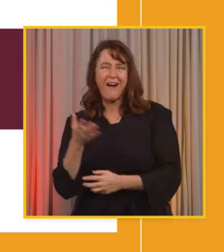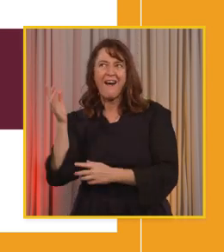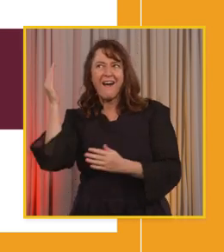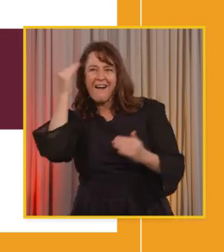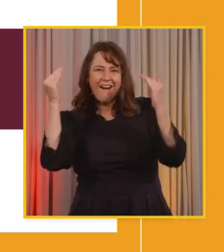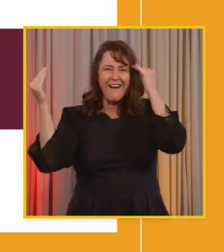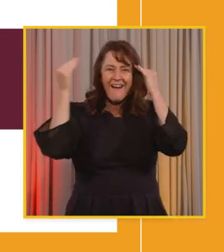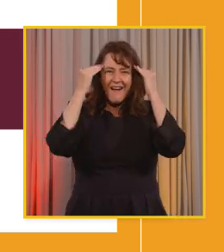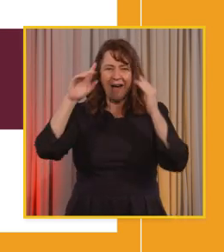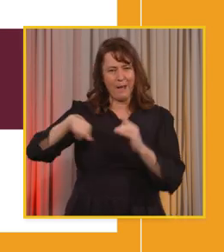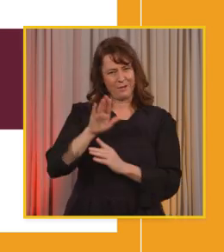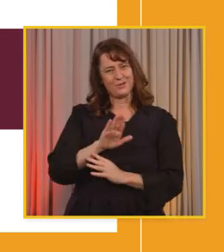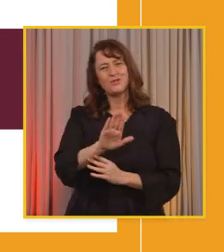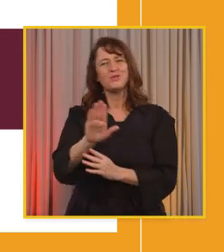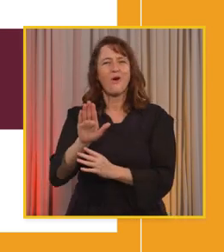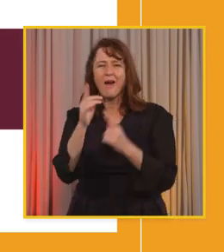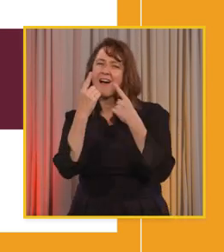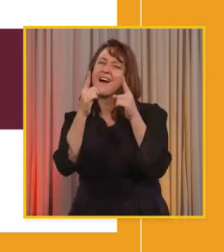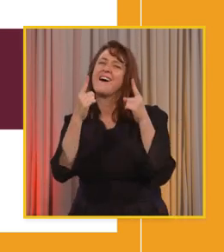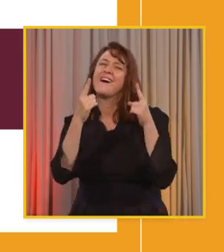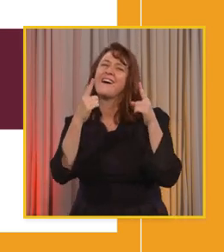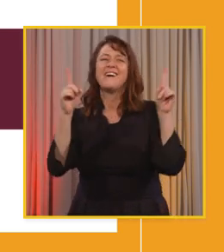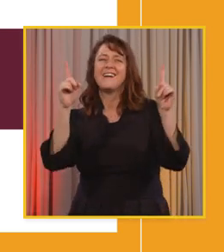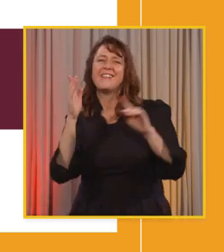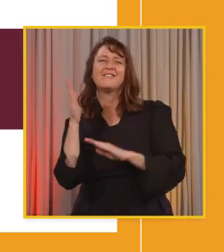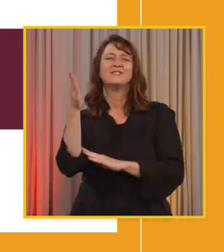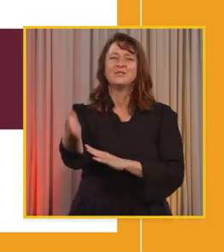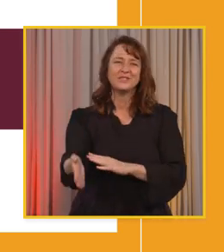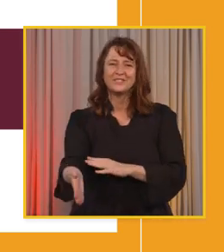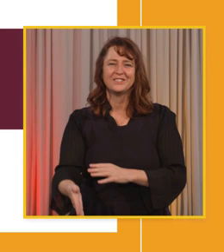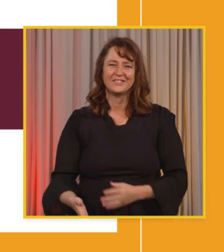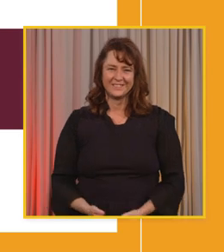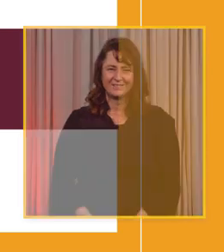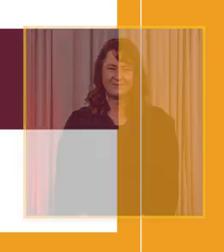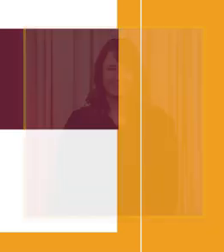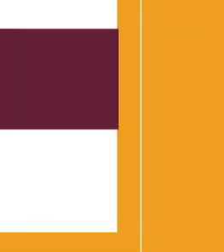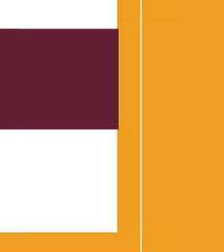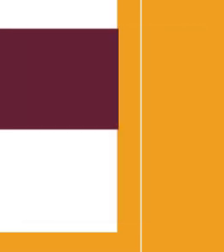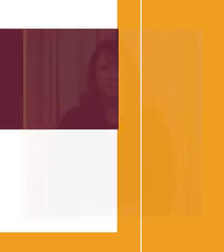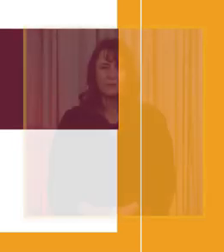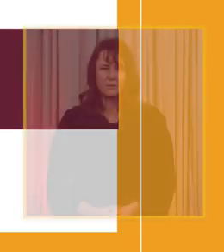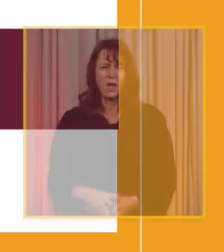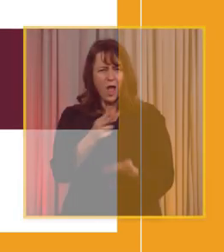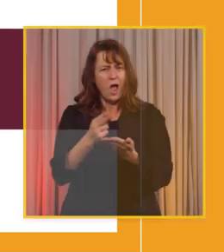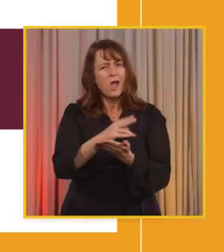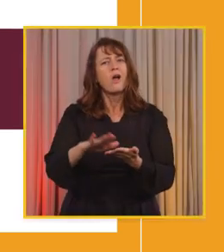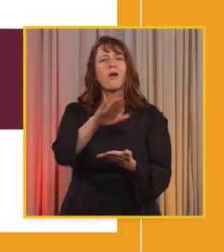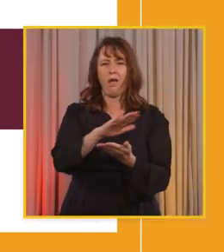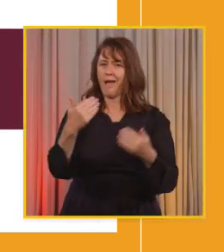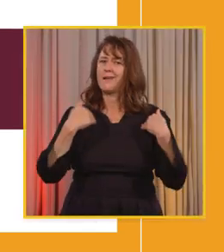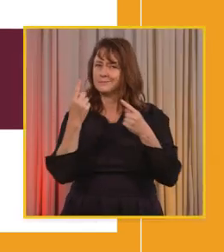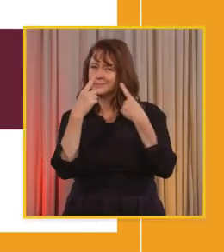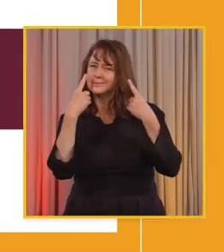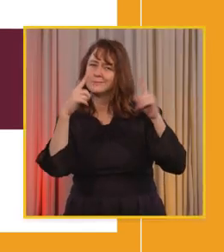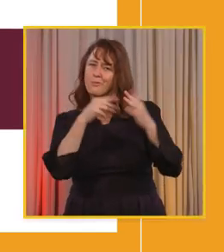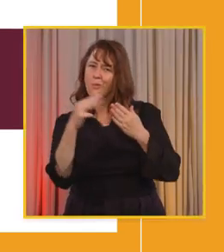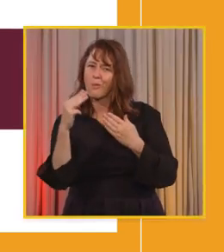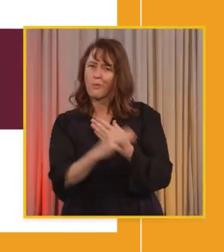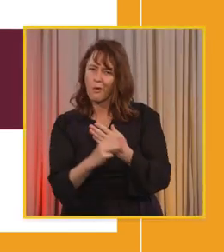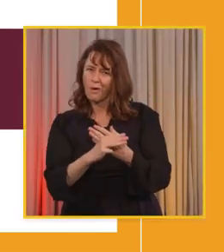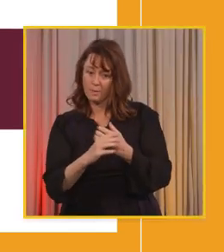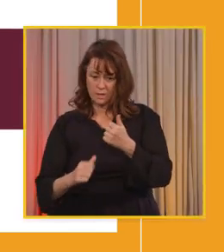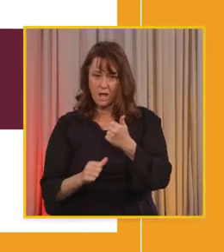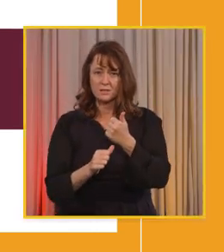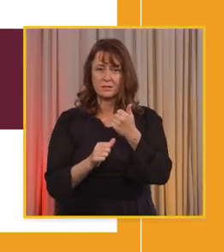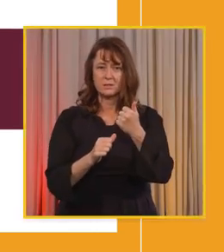achievements, and we look forward to hearing about your many successes in the future. Hartnell College has a successful